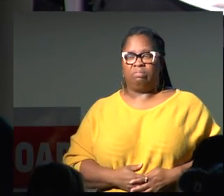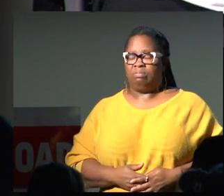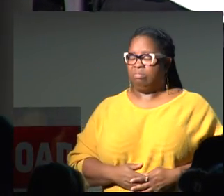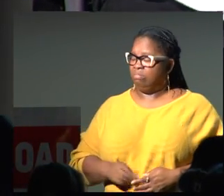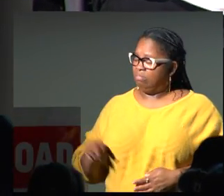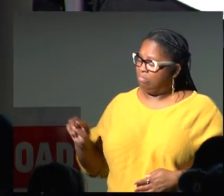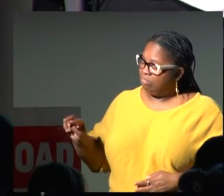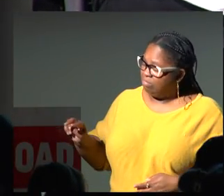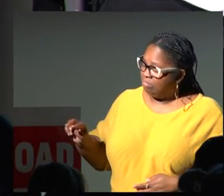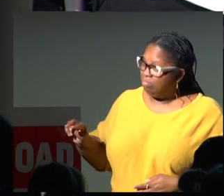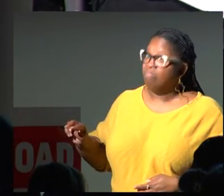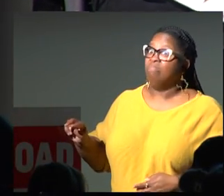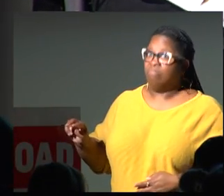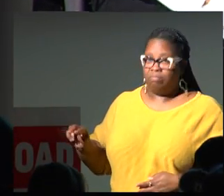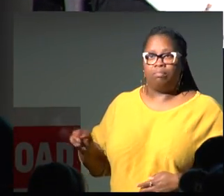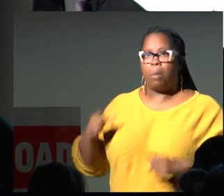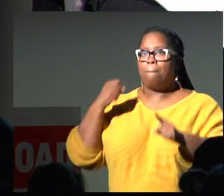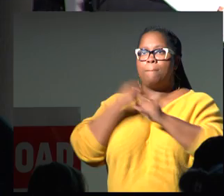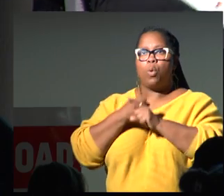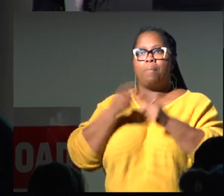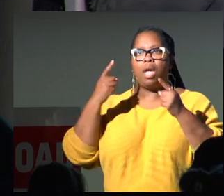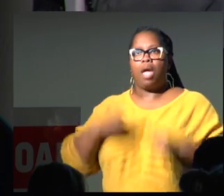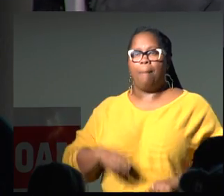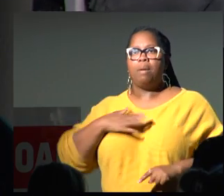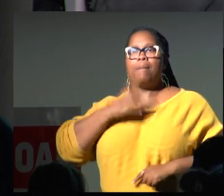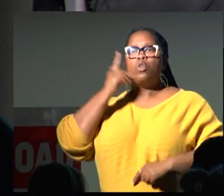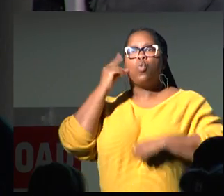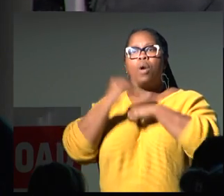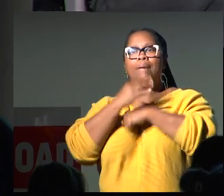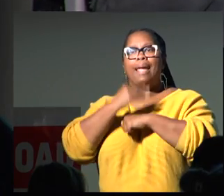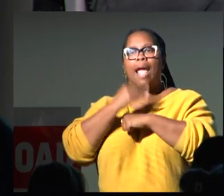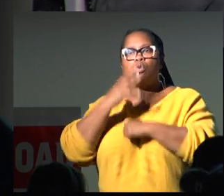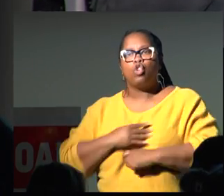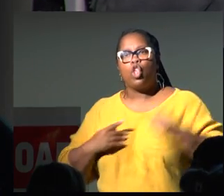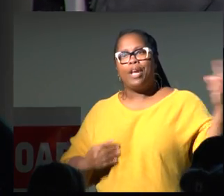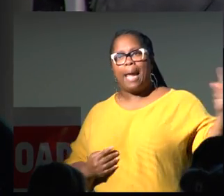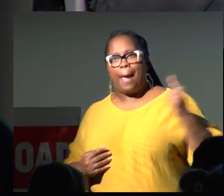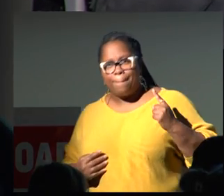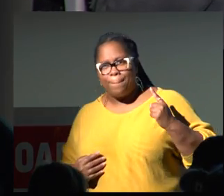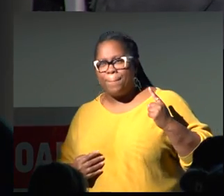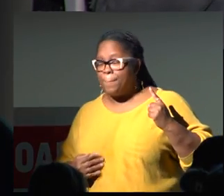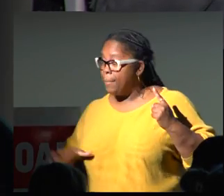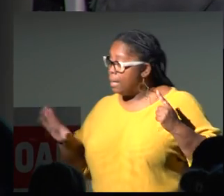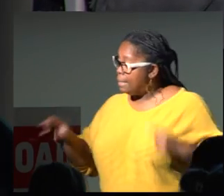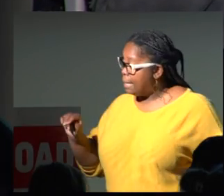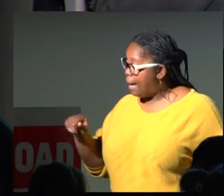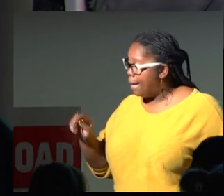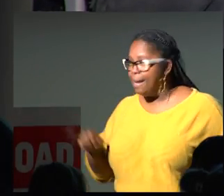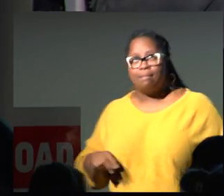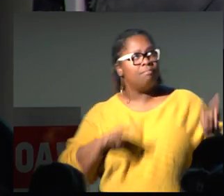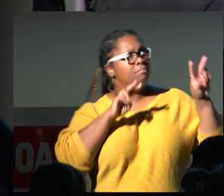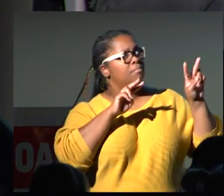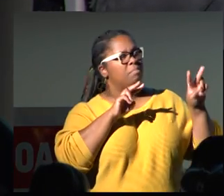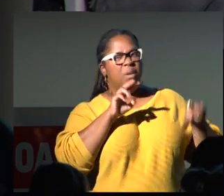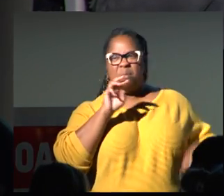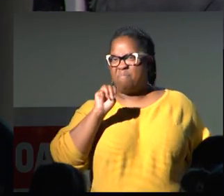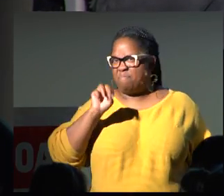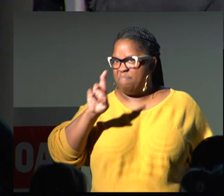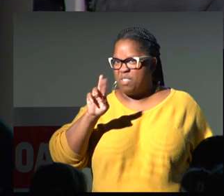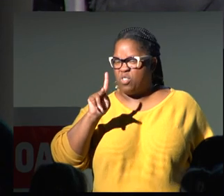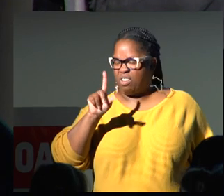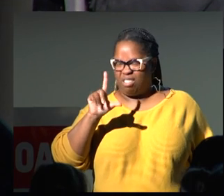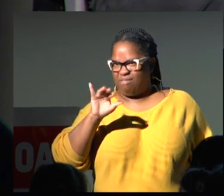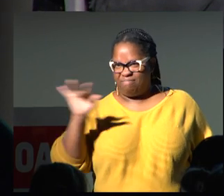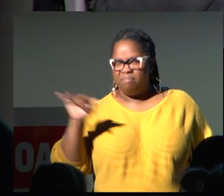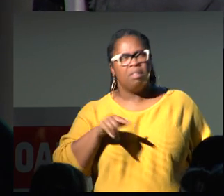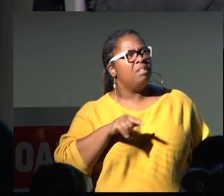And then next thing you know, dorm counselor comes into my dorm and says, Nate, I say, Mr. Clint, his name was Mr. Clint Denon.